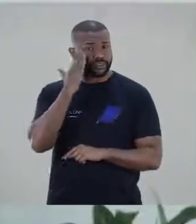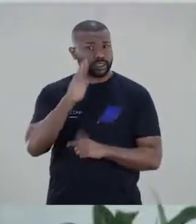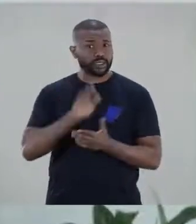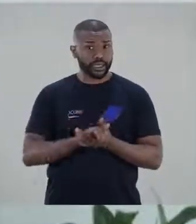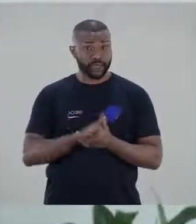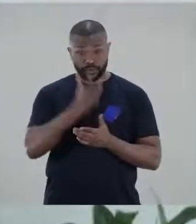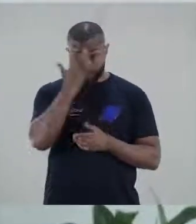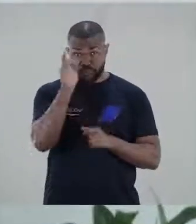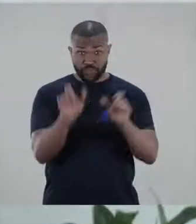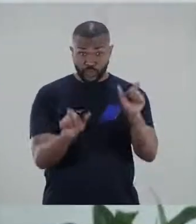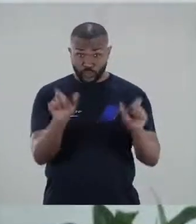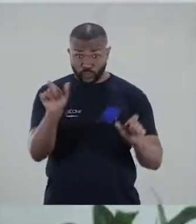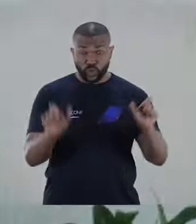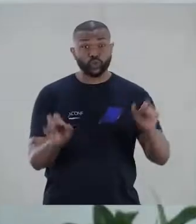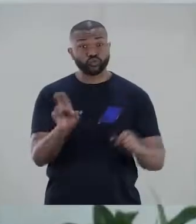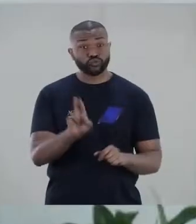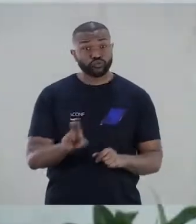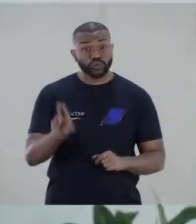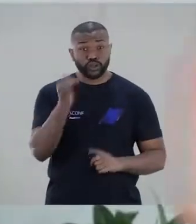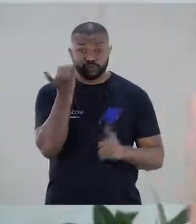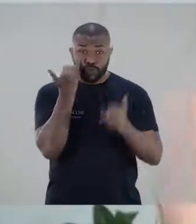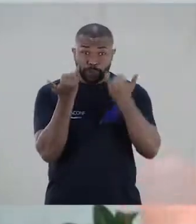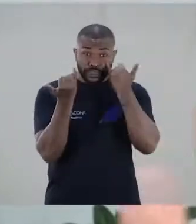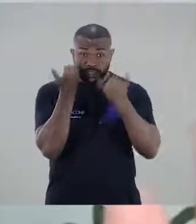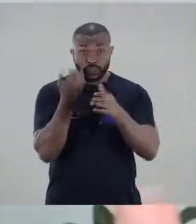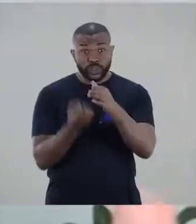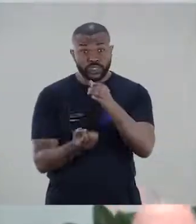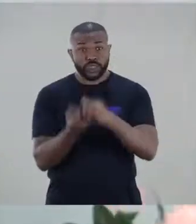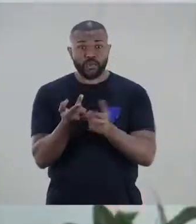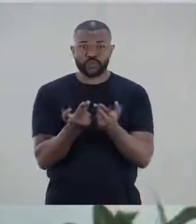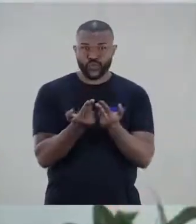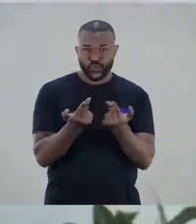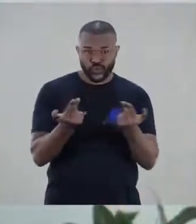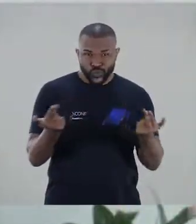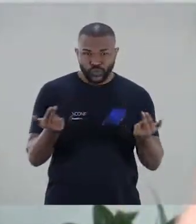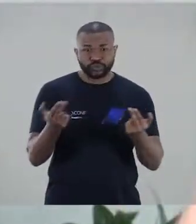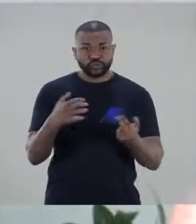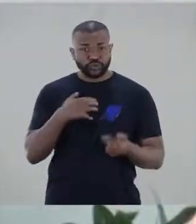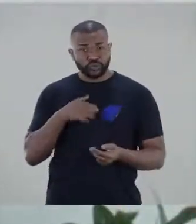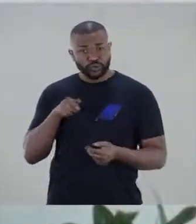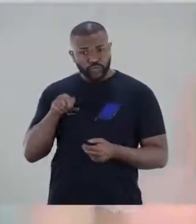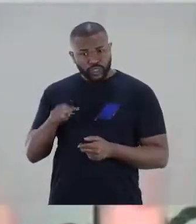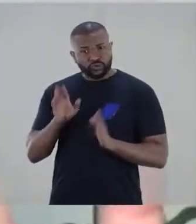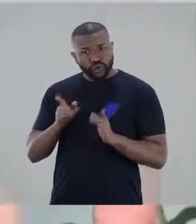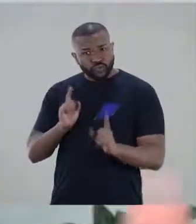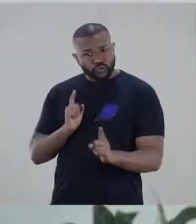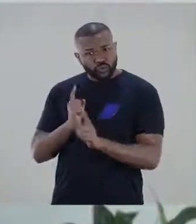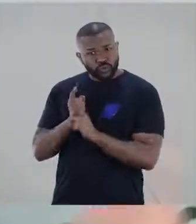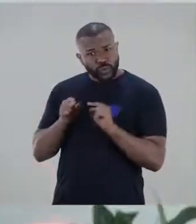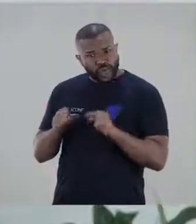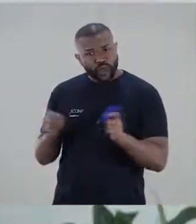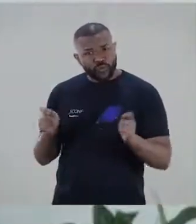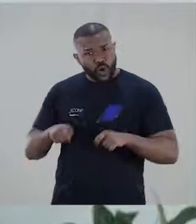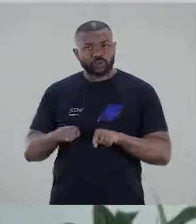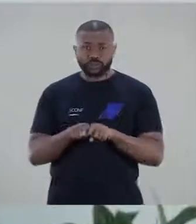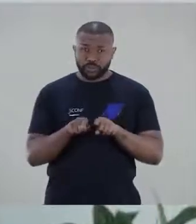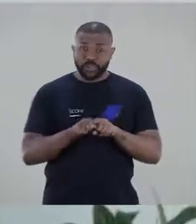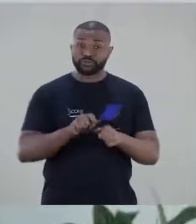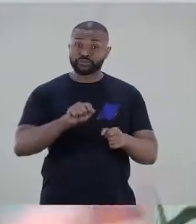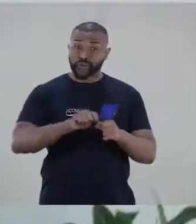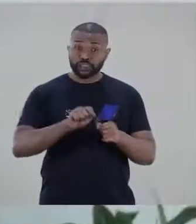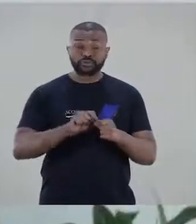understanding. So you data users, we have to build this data as a product in a way that they can discover, know what it is, what it can do for